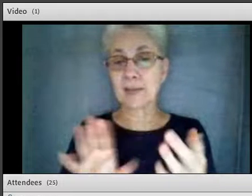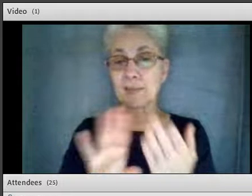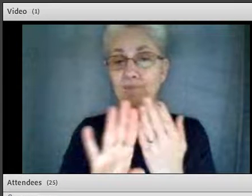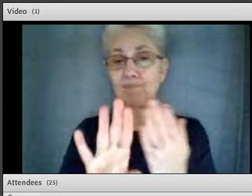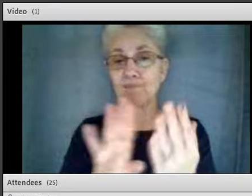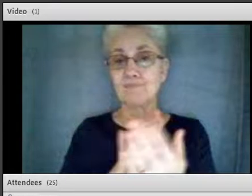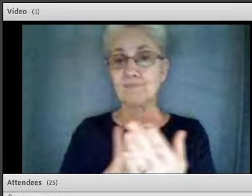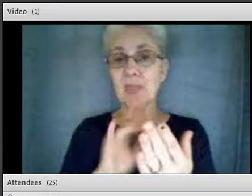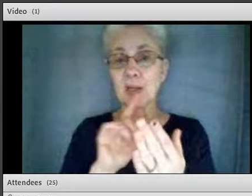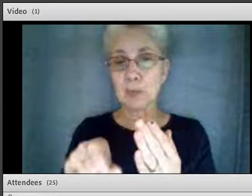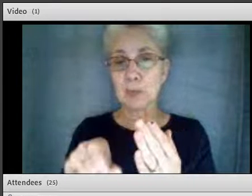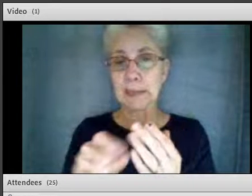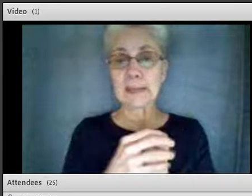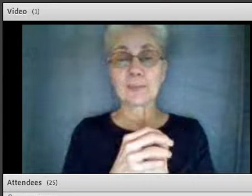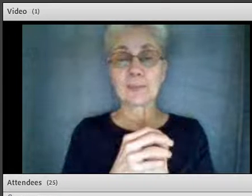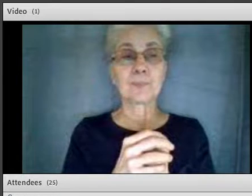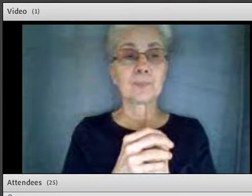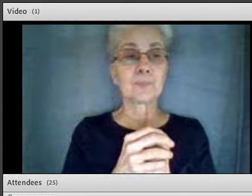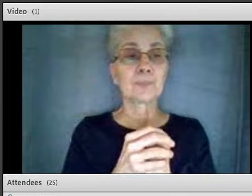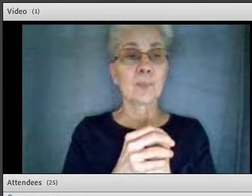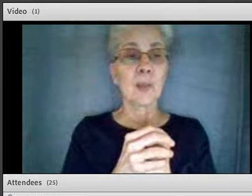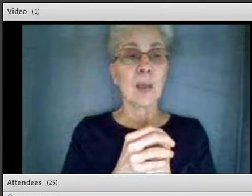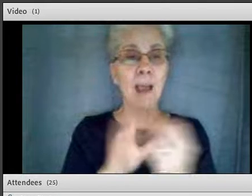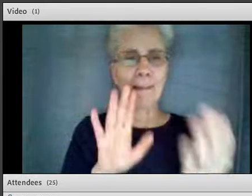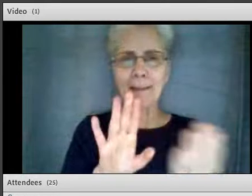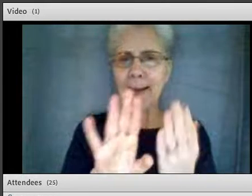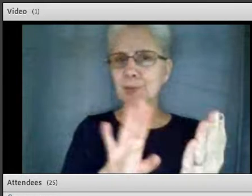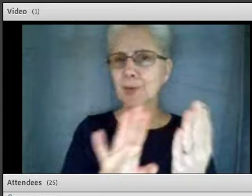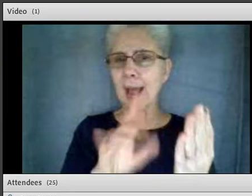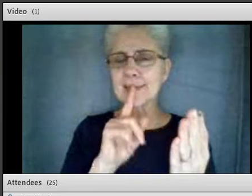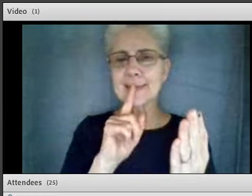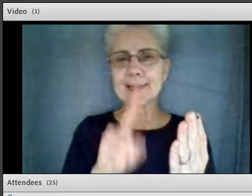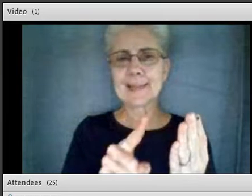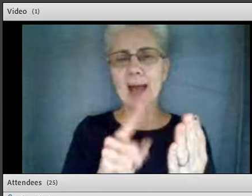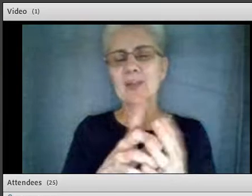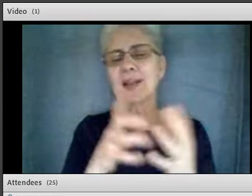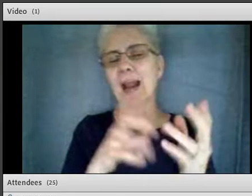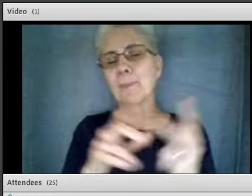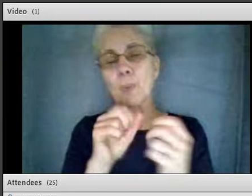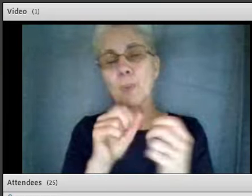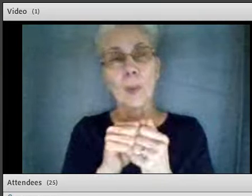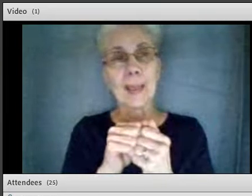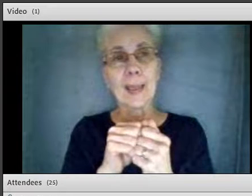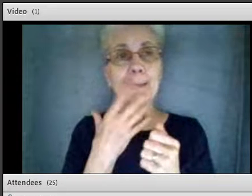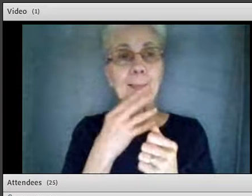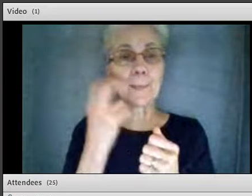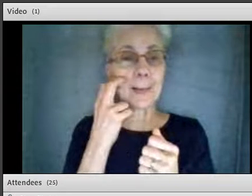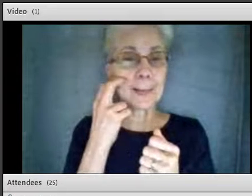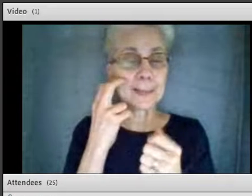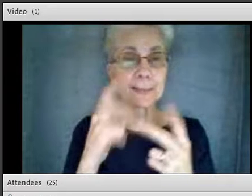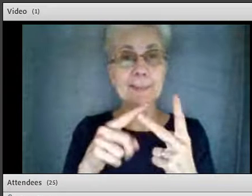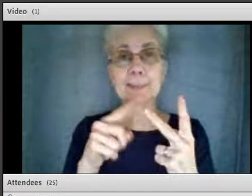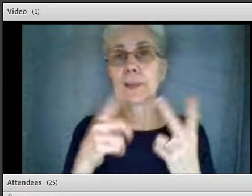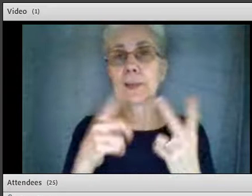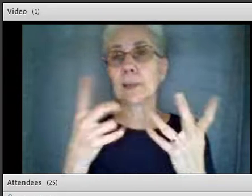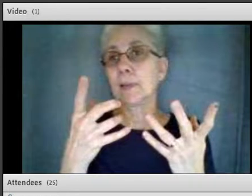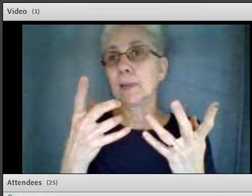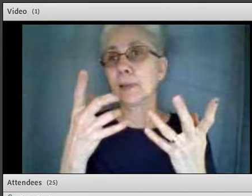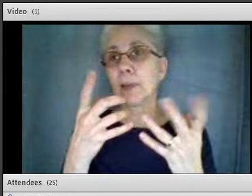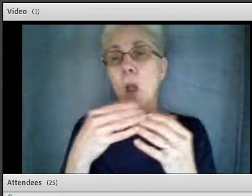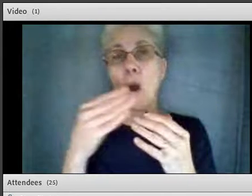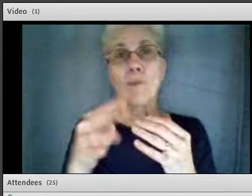Because contrast is not just, it's, there's a lot of people with color blindness, over 40ness, I'm going to call it. I